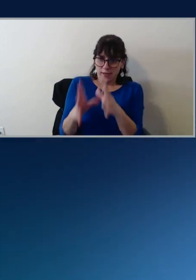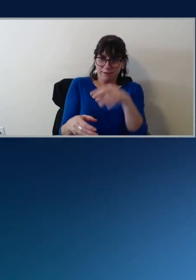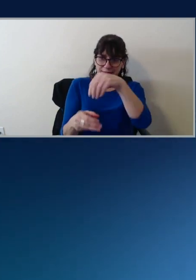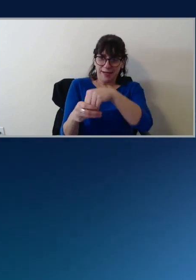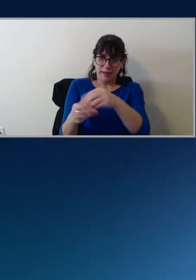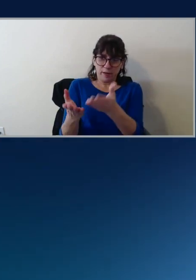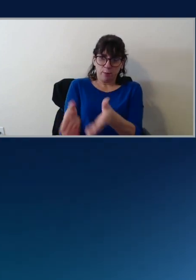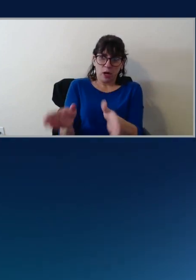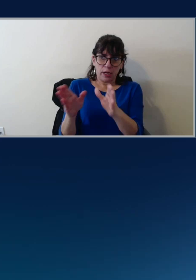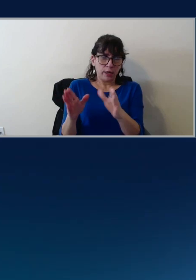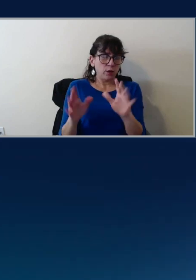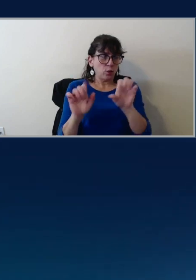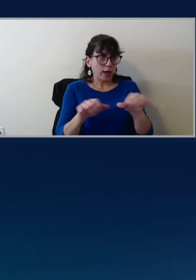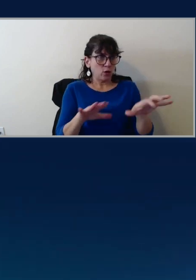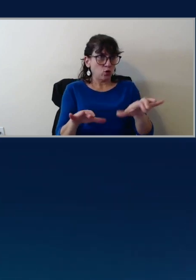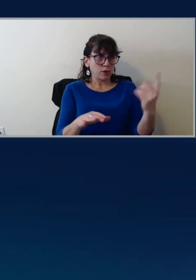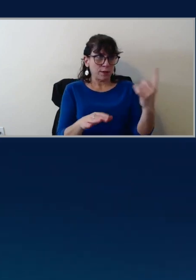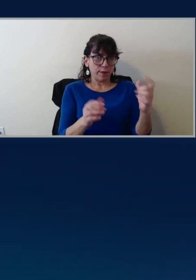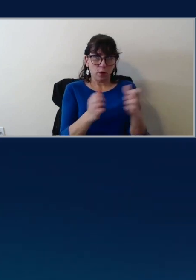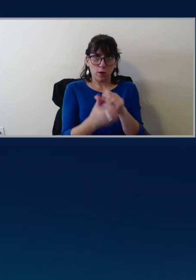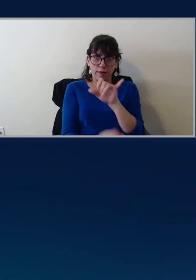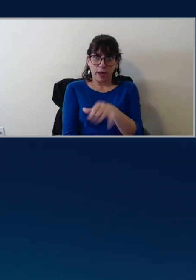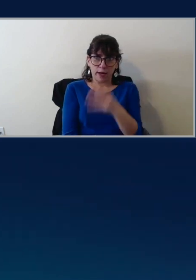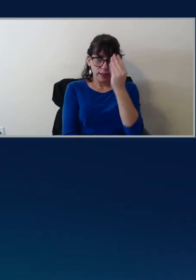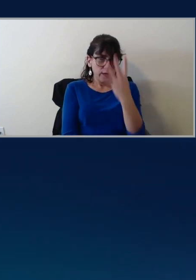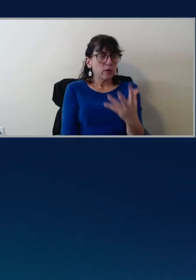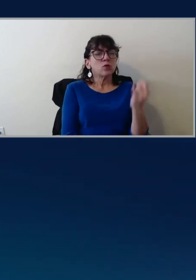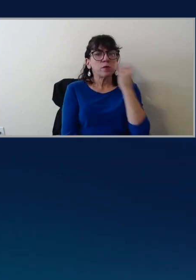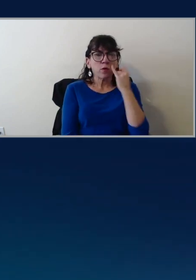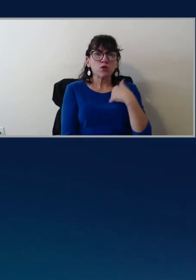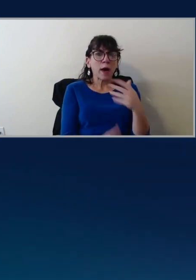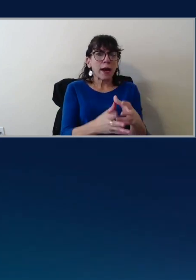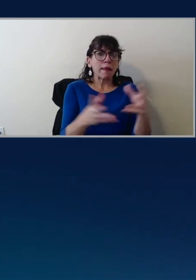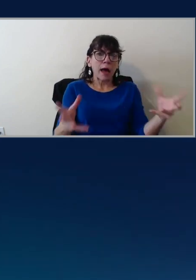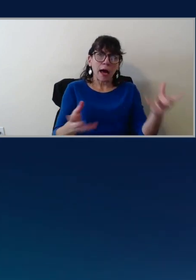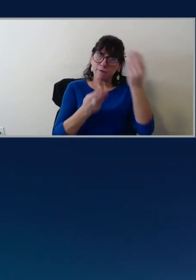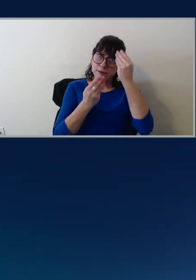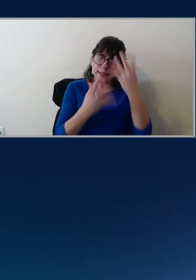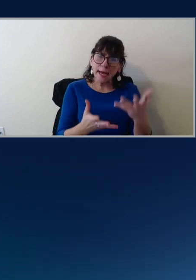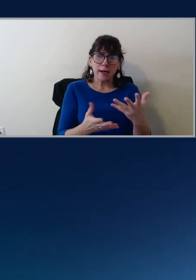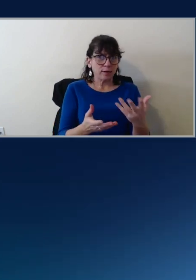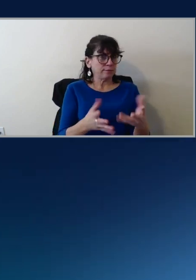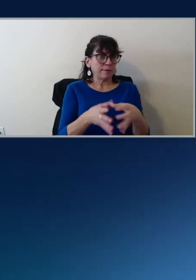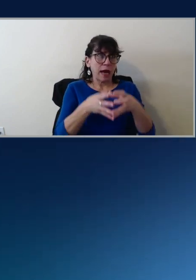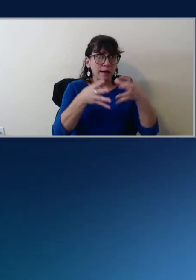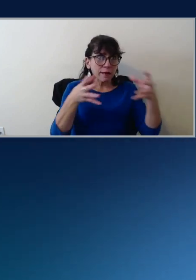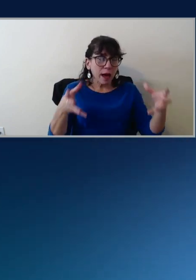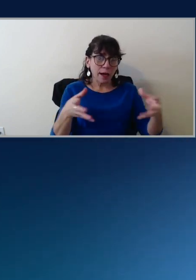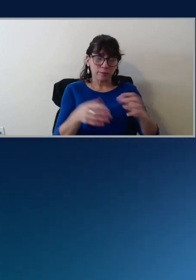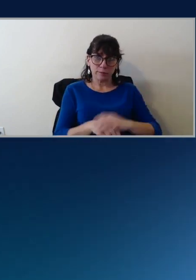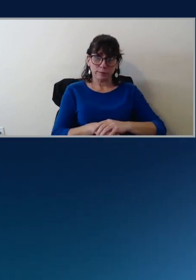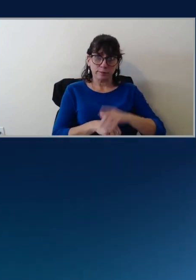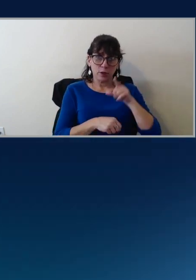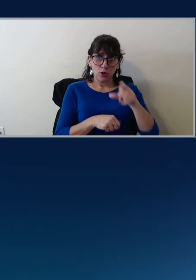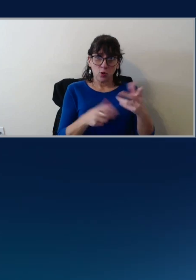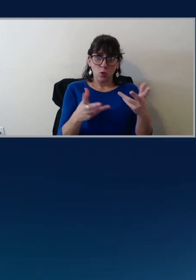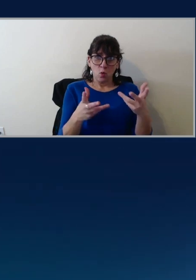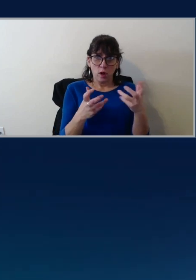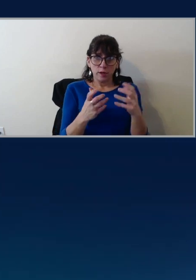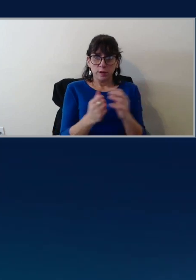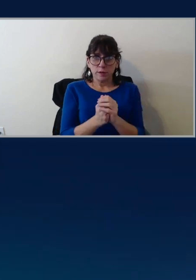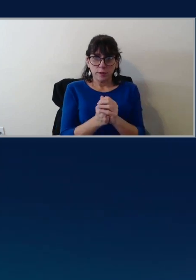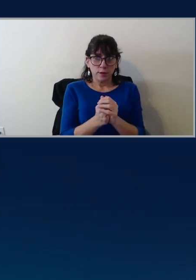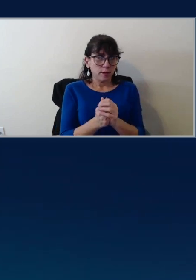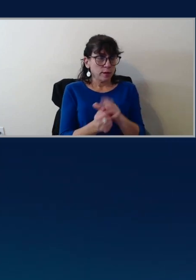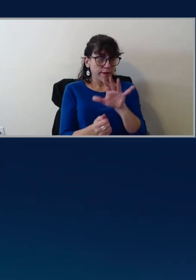about if you had a lot of data? I mean, a lot of data. And you want that data